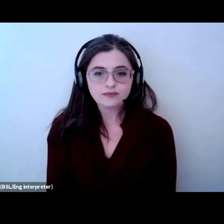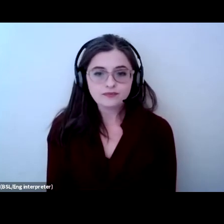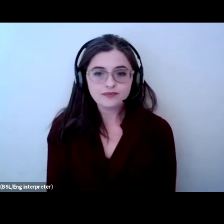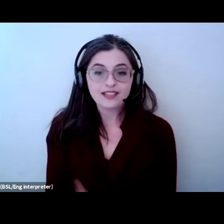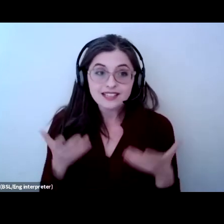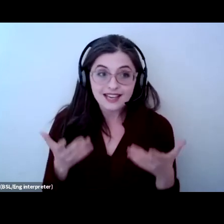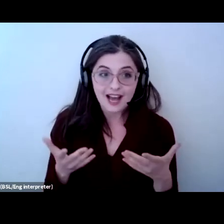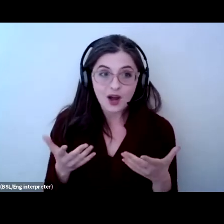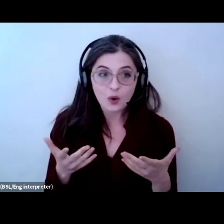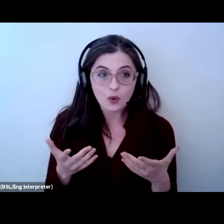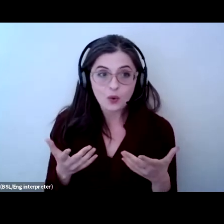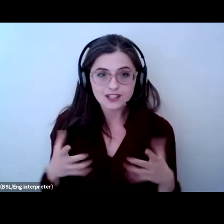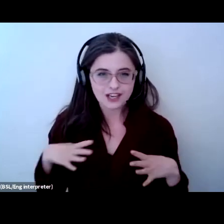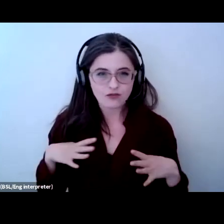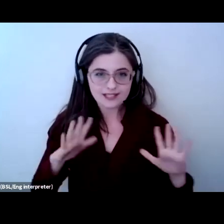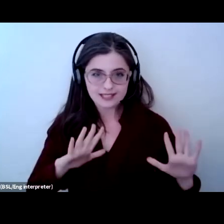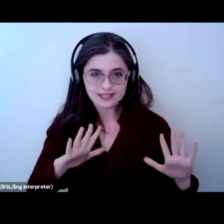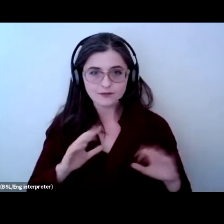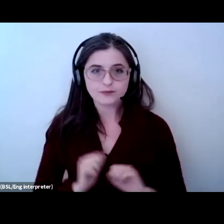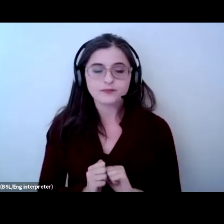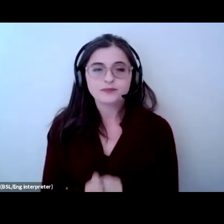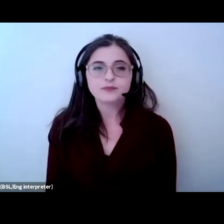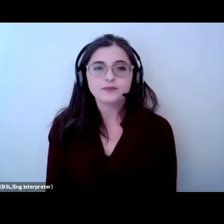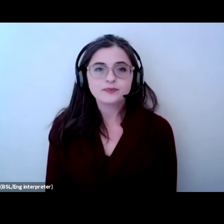just get that ready now.